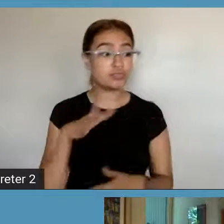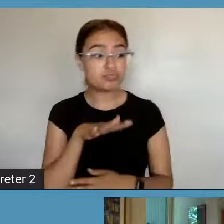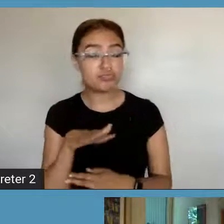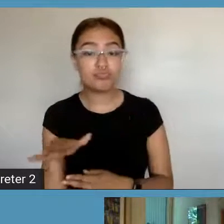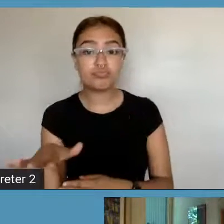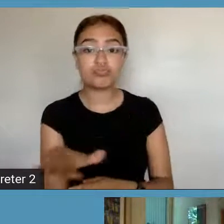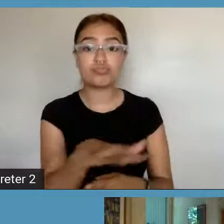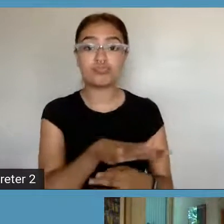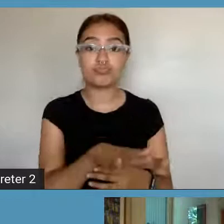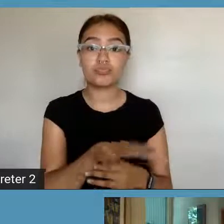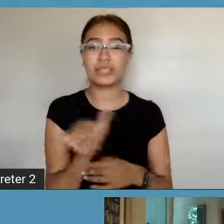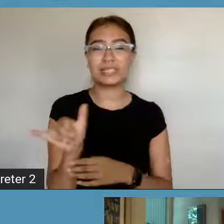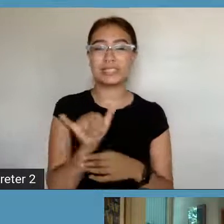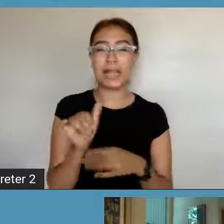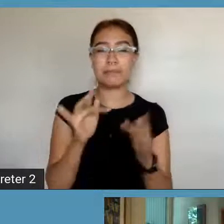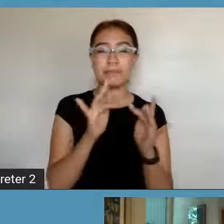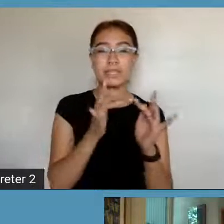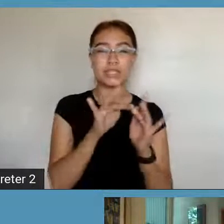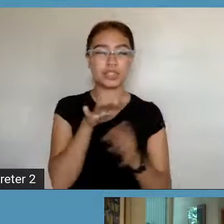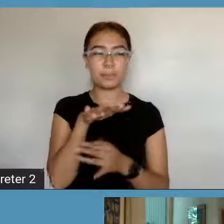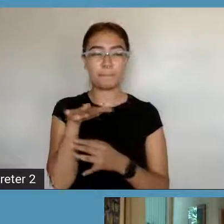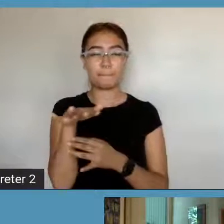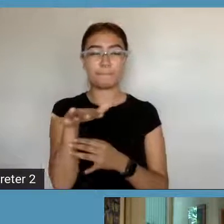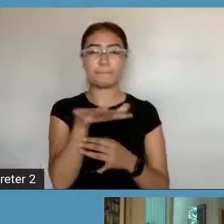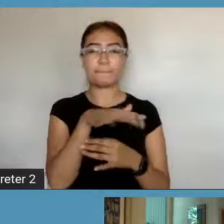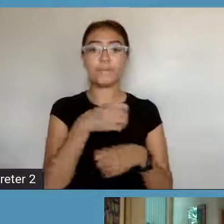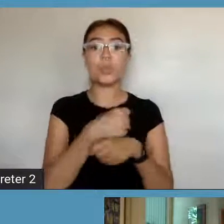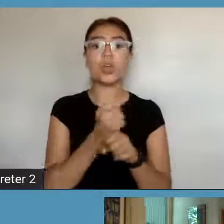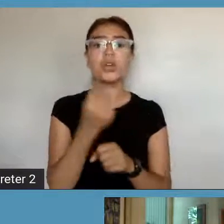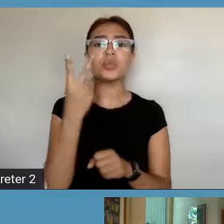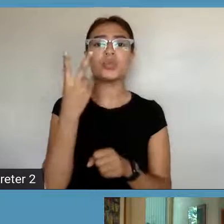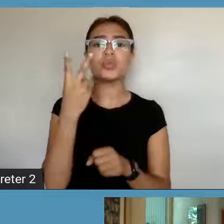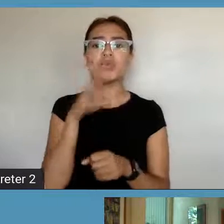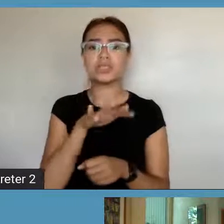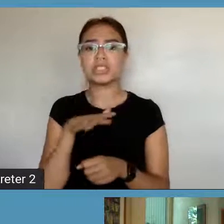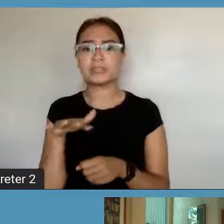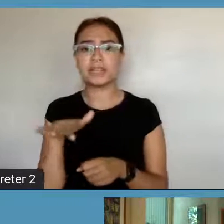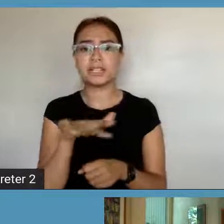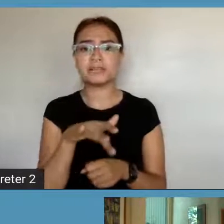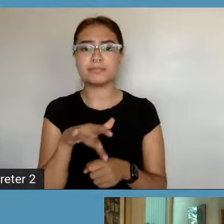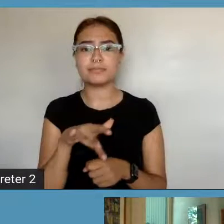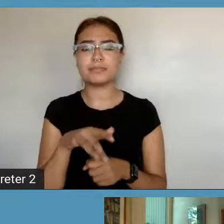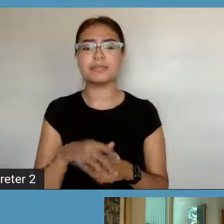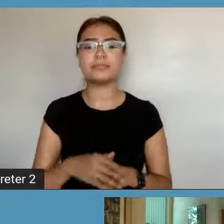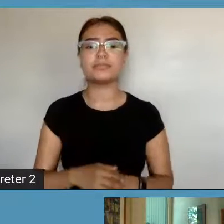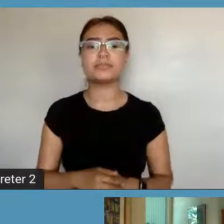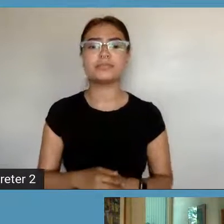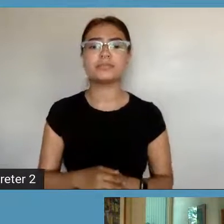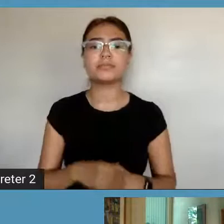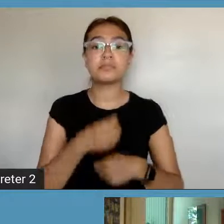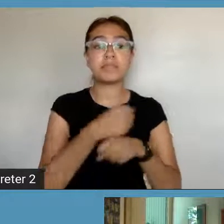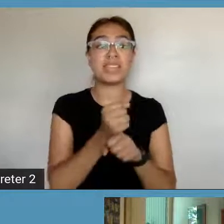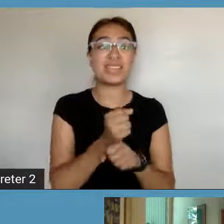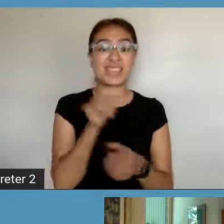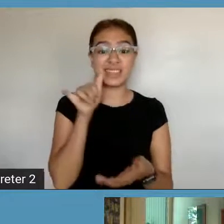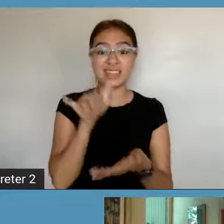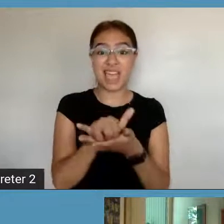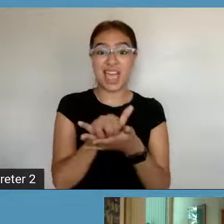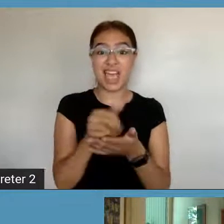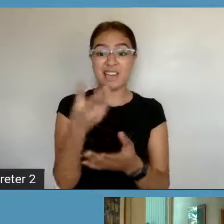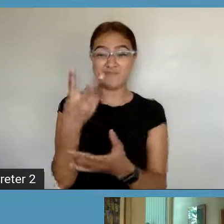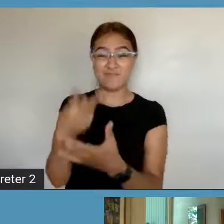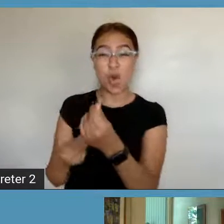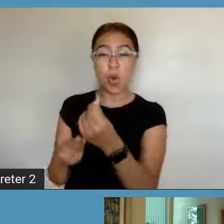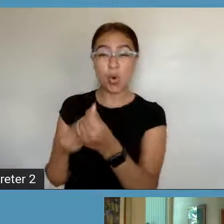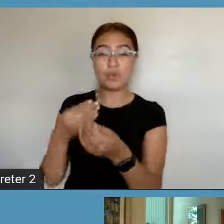the digital space? So essentially working with two spaces and making that available to all. How do we do